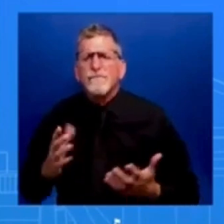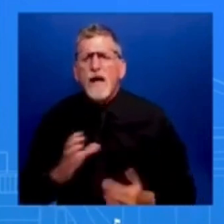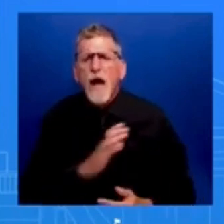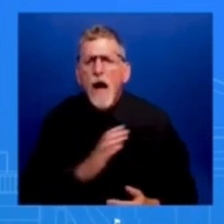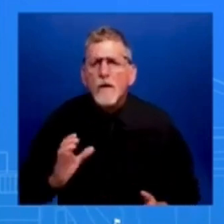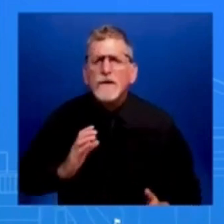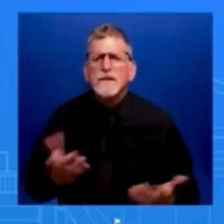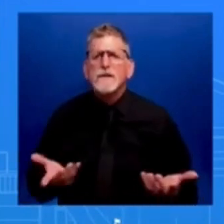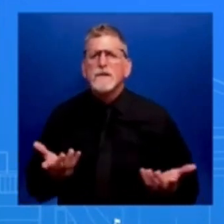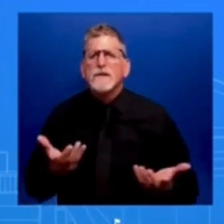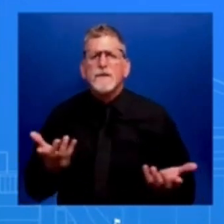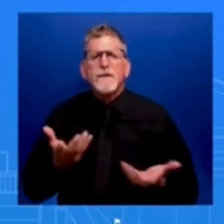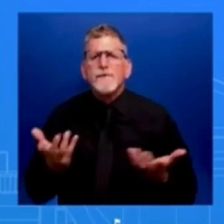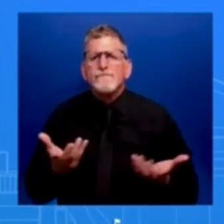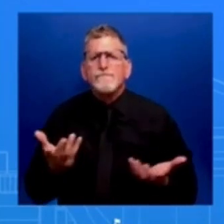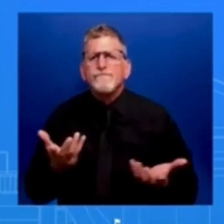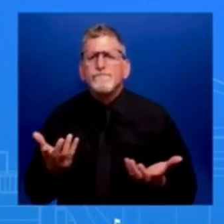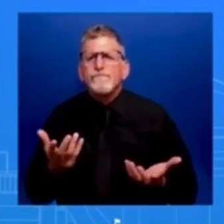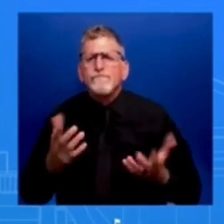of their advanced age?